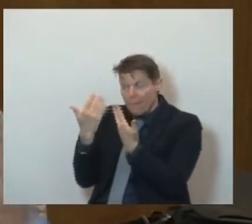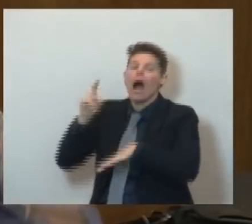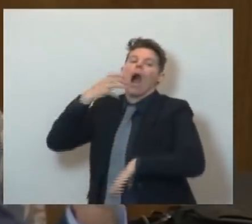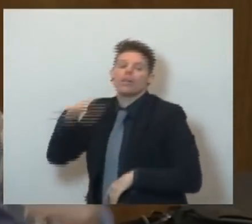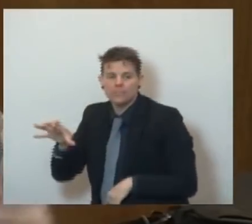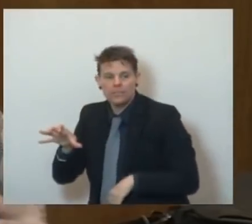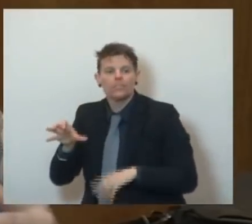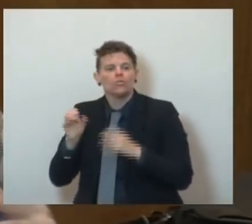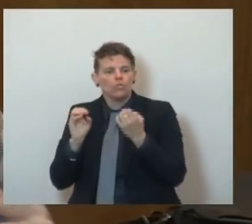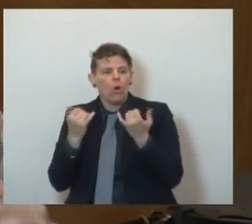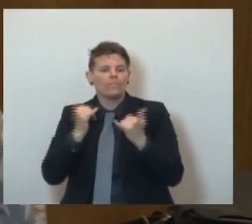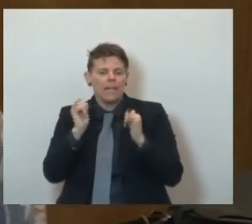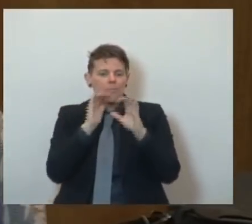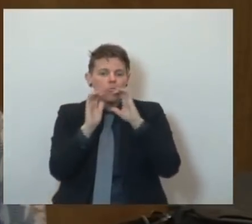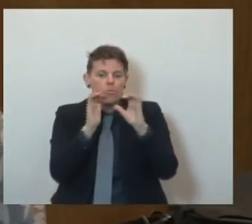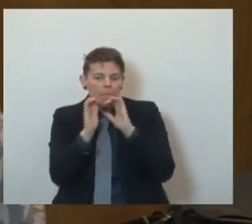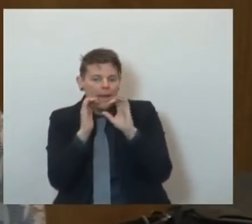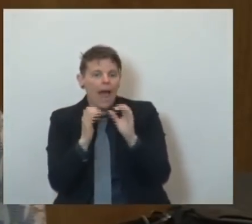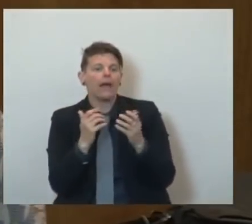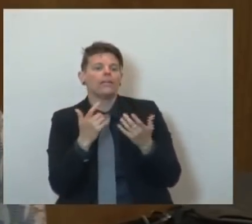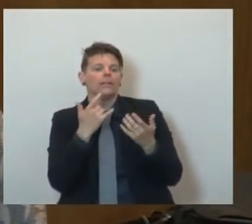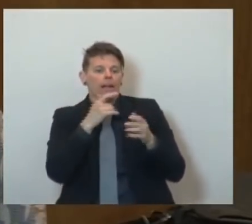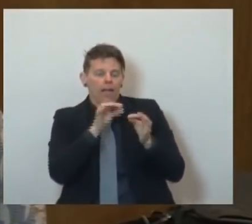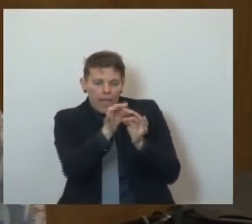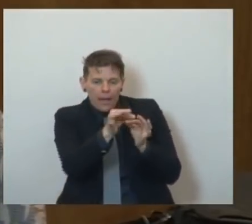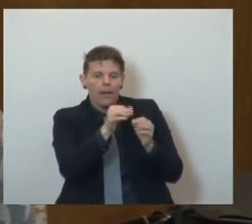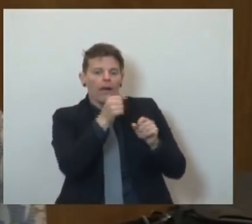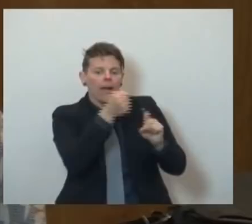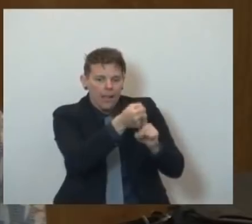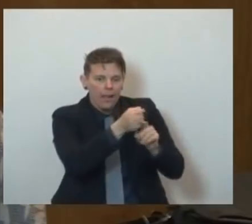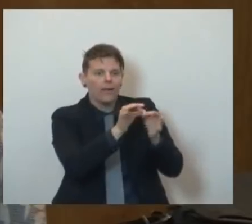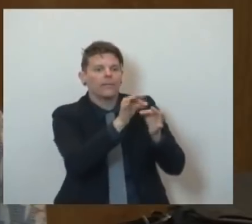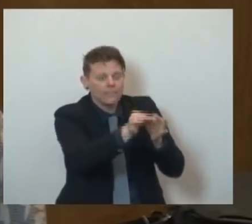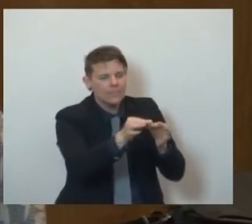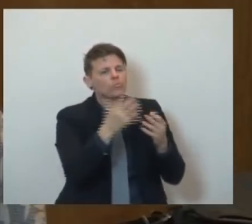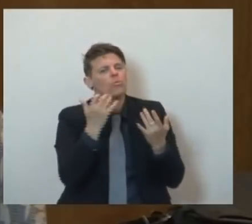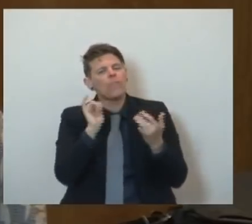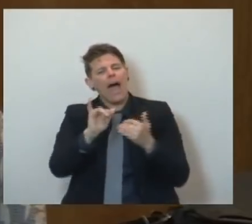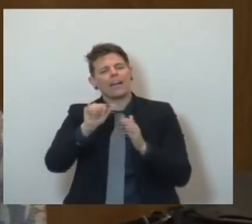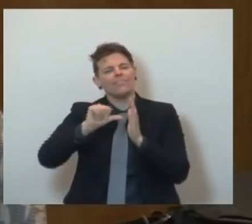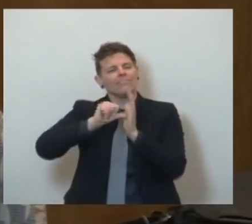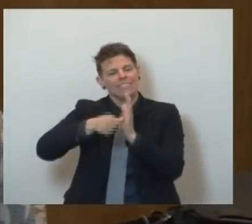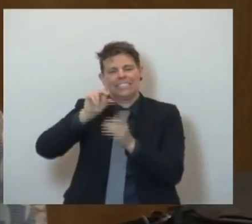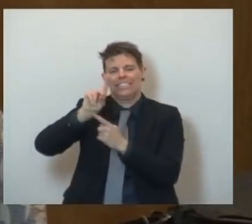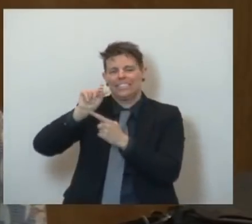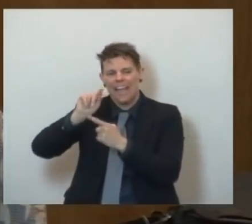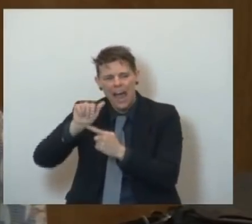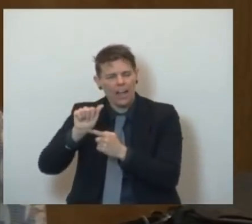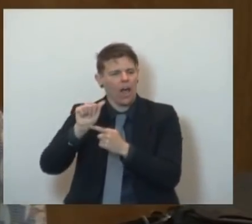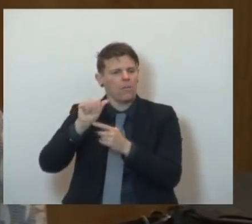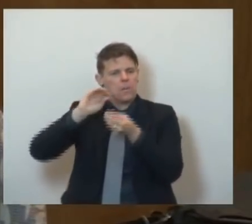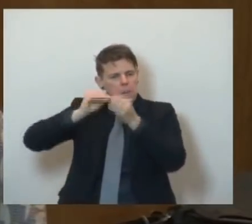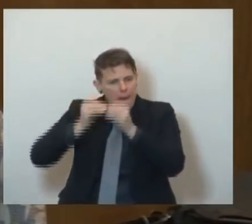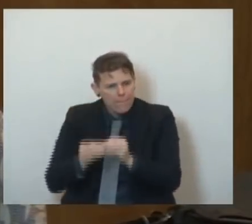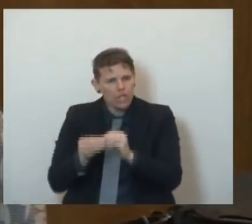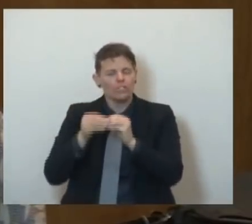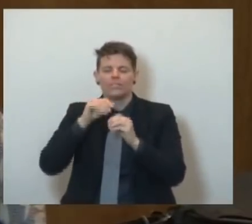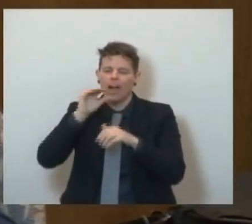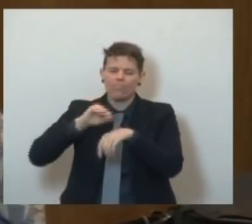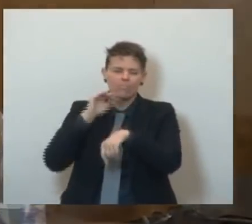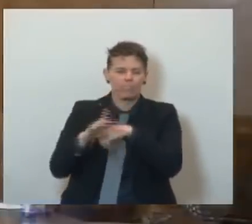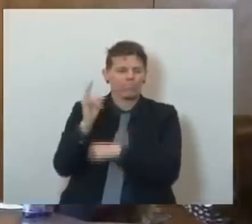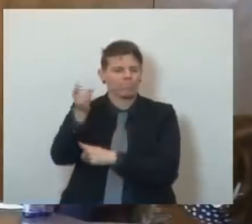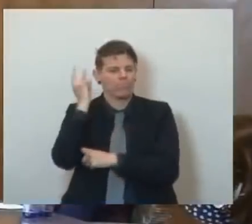on all of New Mexico data. So I just wanted to add those 2 things, because those will come into play in the coming weeks in the northwest part of the state.